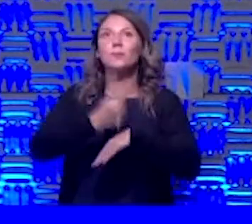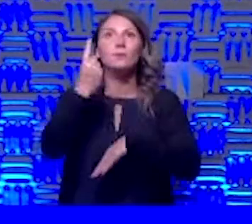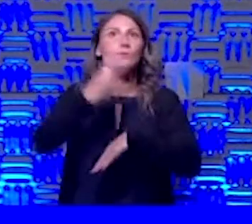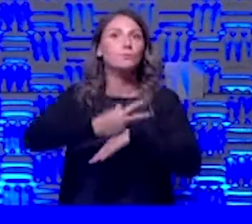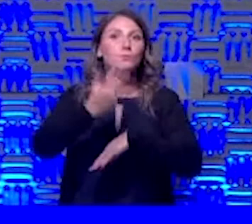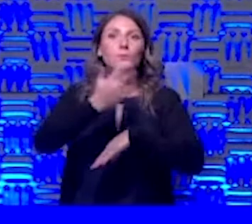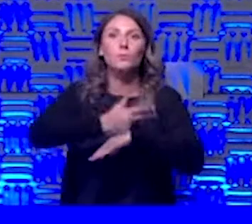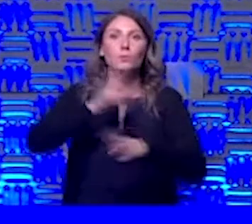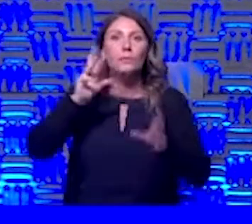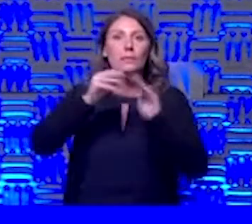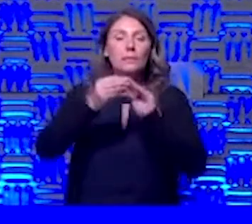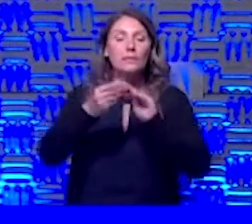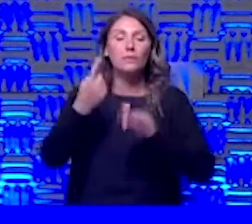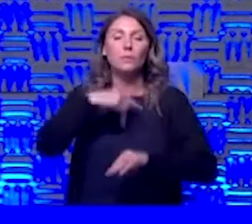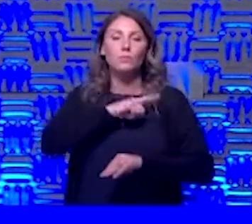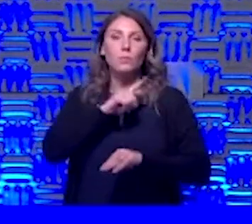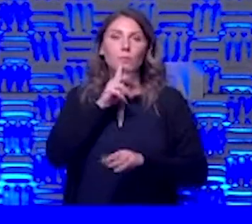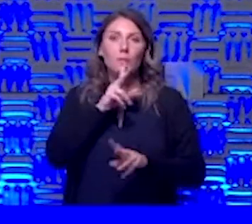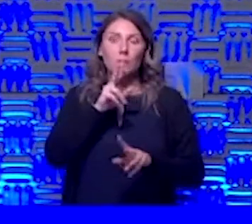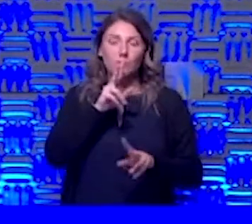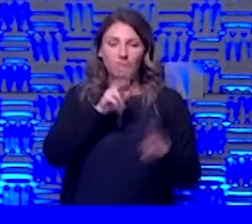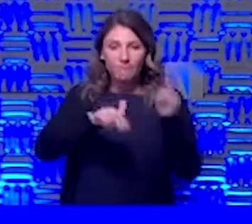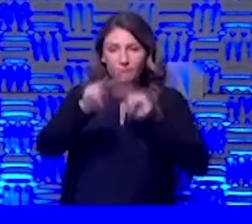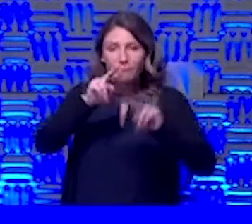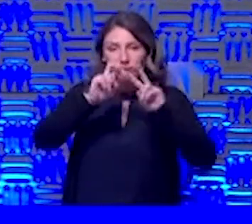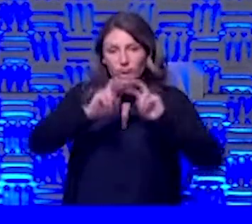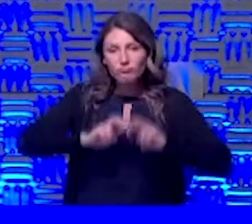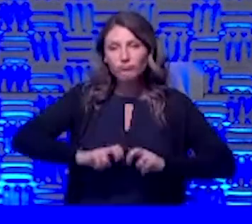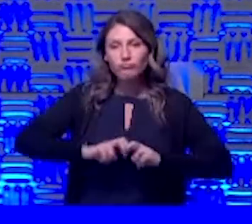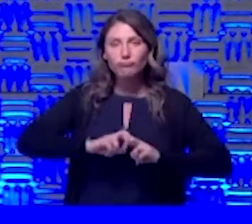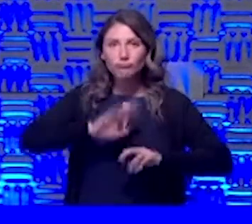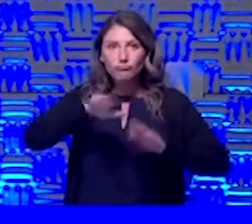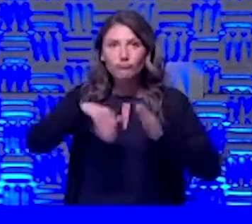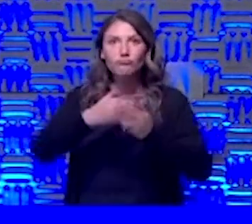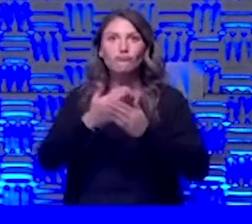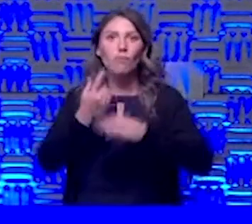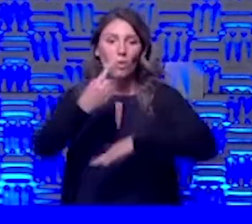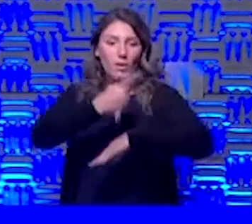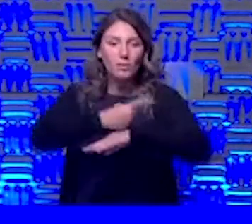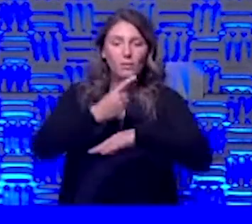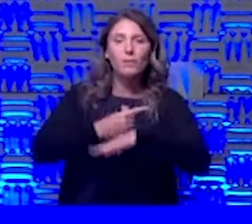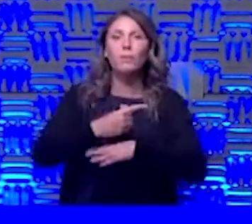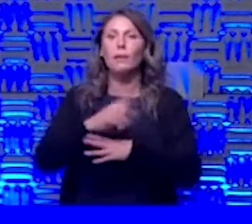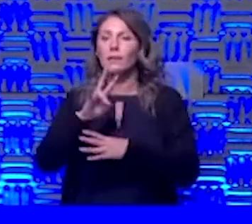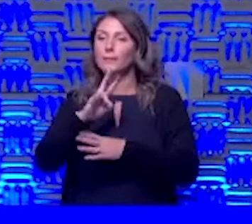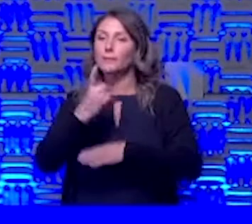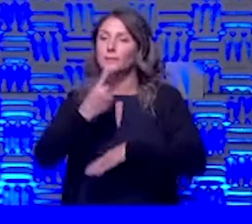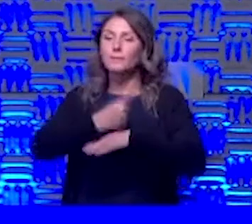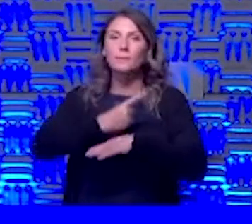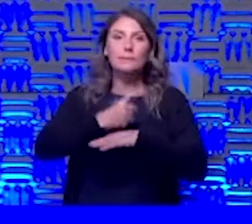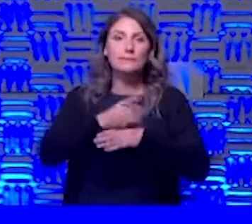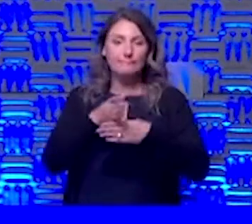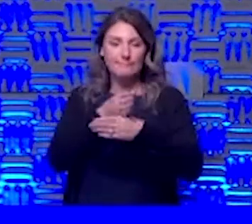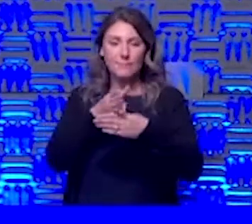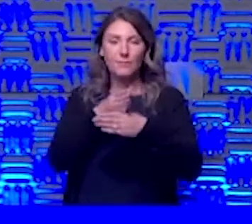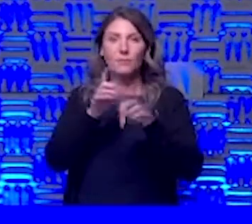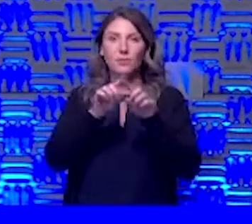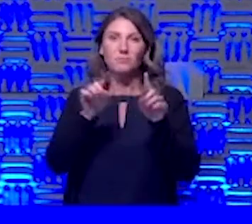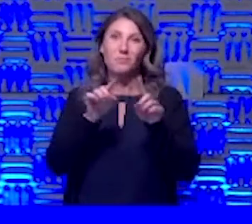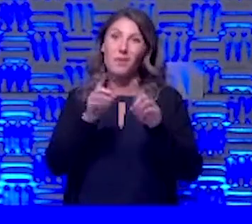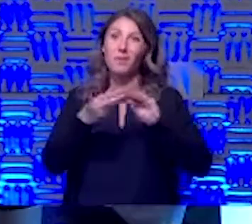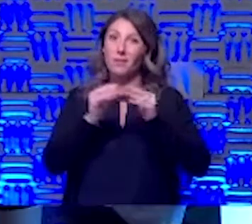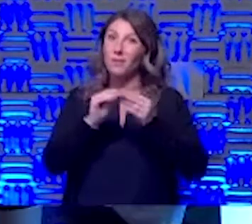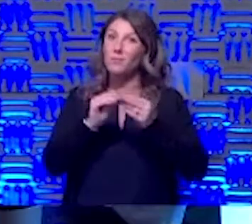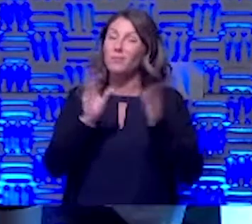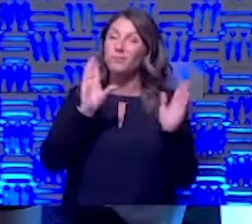We continue to look at the full day rolling, 7-day, 10-day, 14-day rolling average. But certainly our numbers seem to be ticking up as